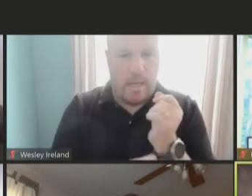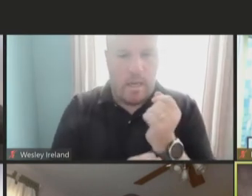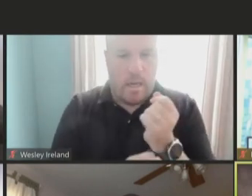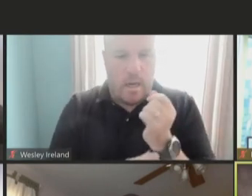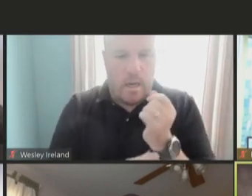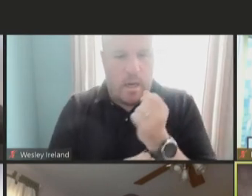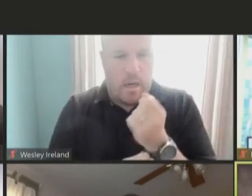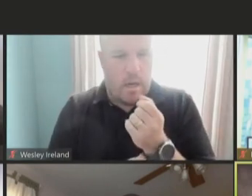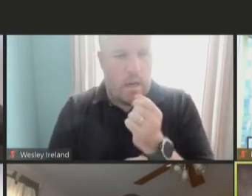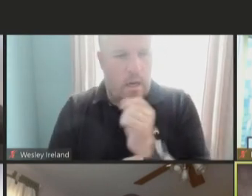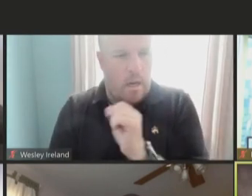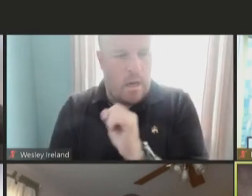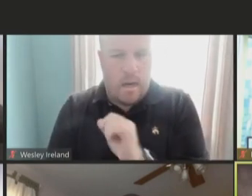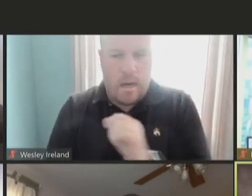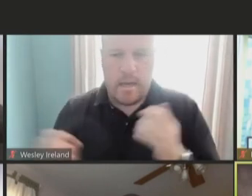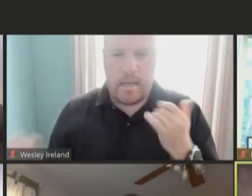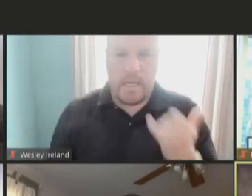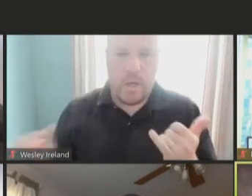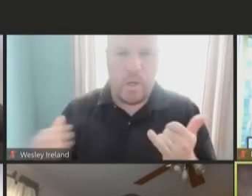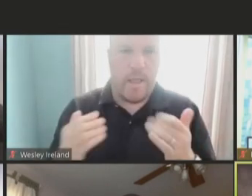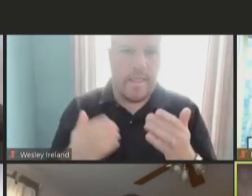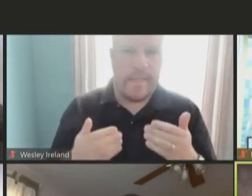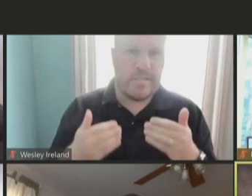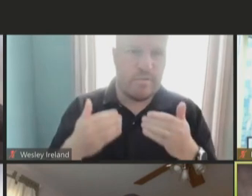old business for the next month's meeting.